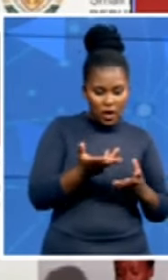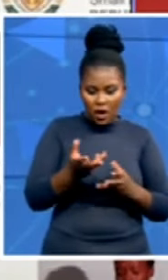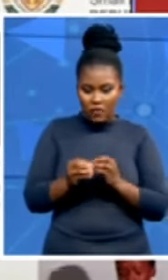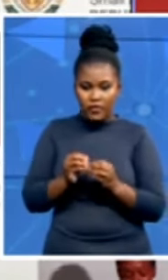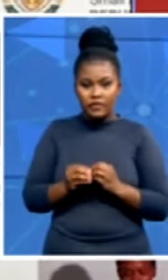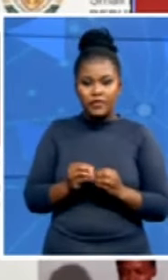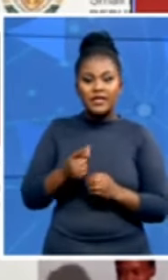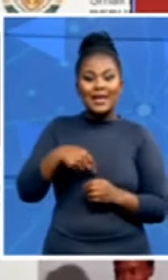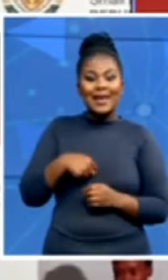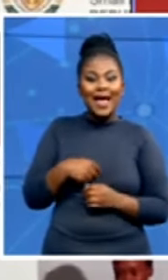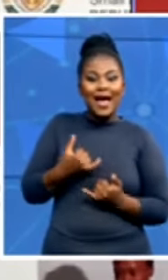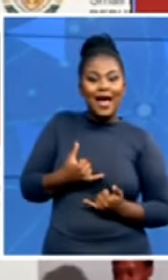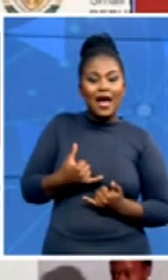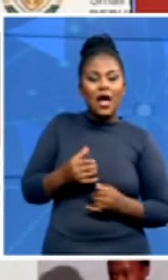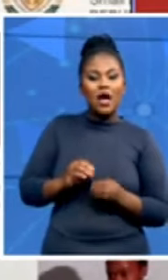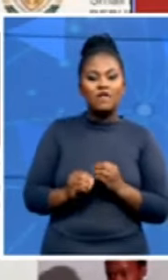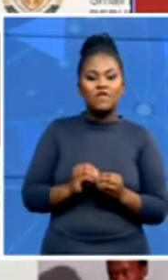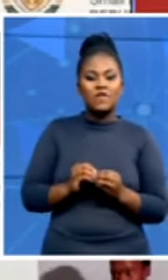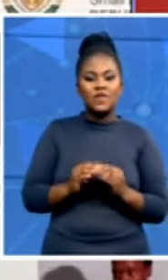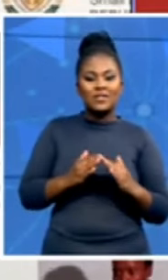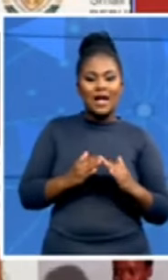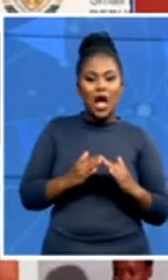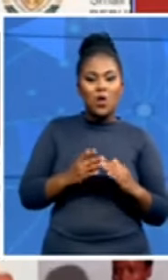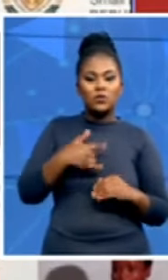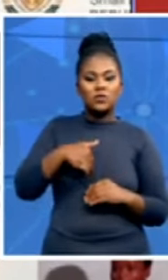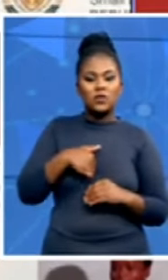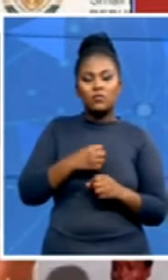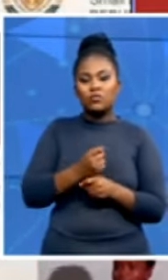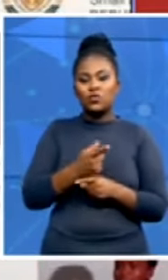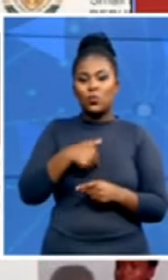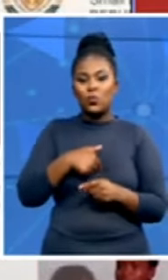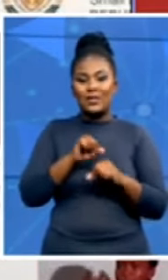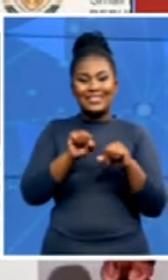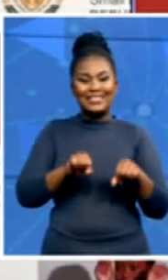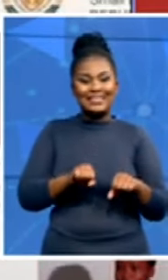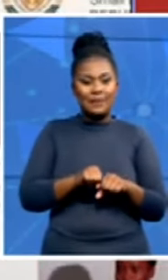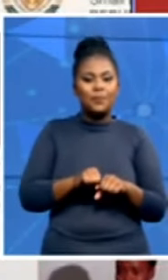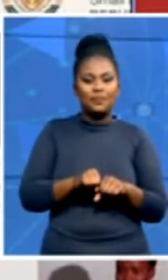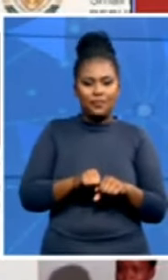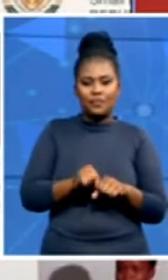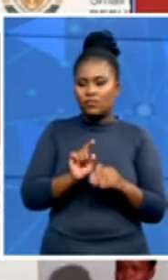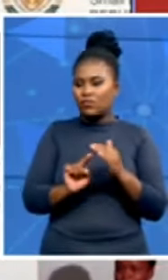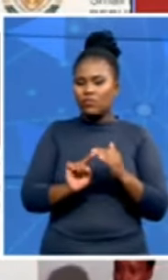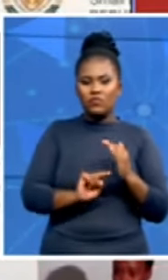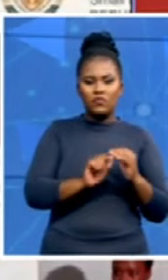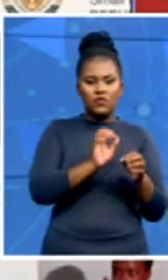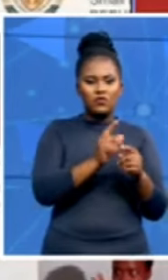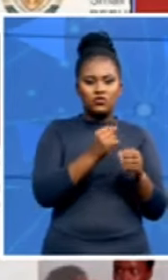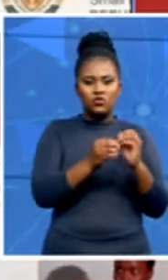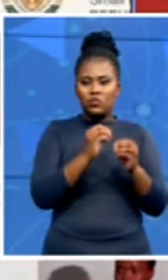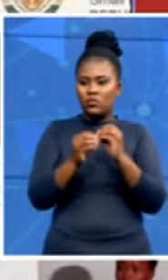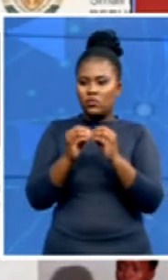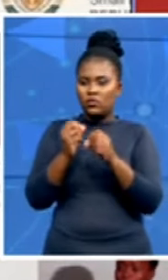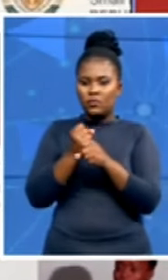make sure that we really look into the systems, we get to integrate the systems, looking into the entire ecosystem, so that when the